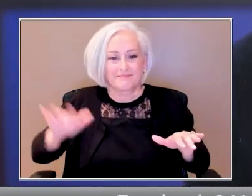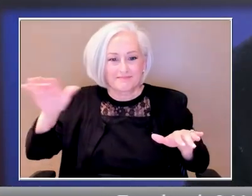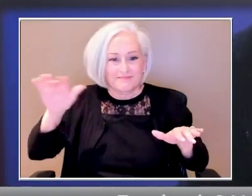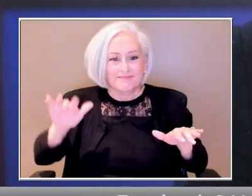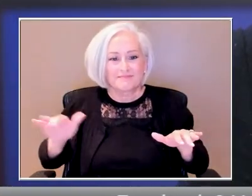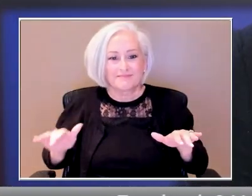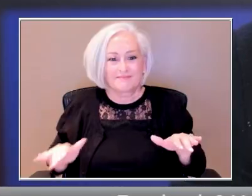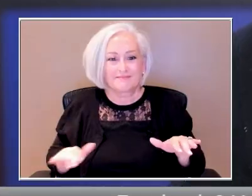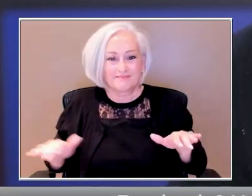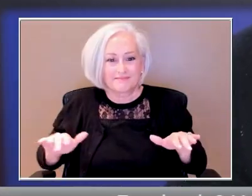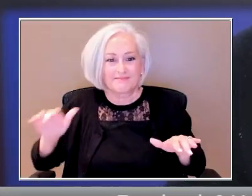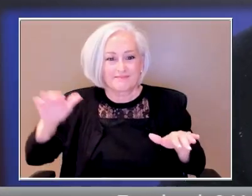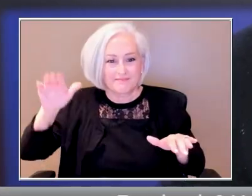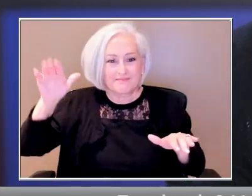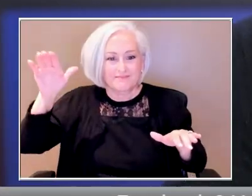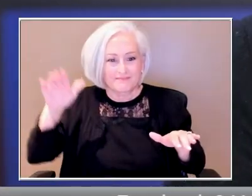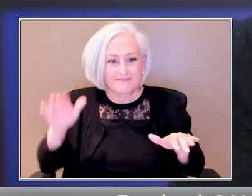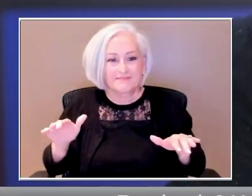Yo.